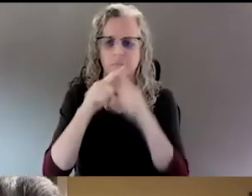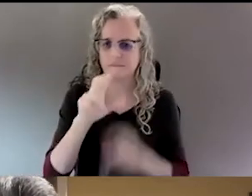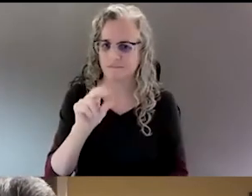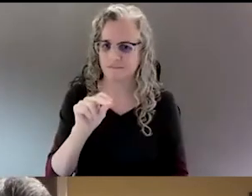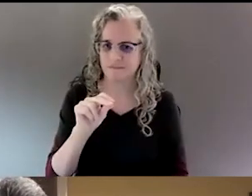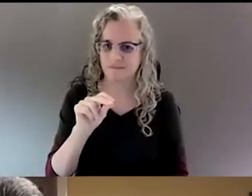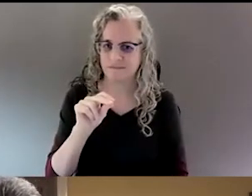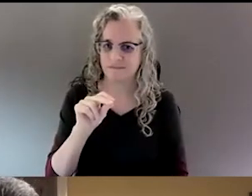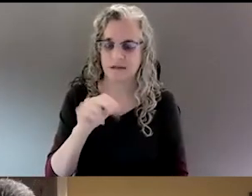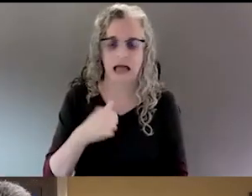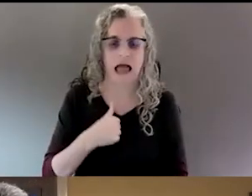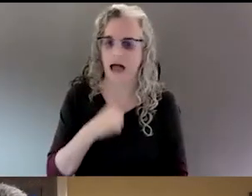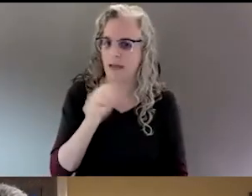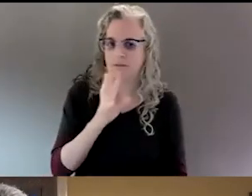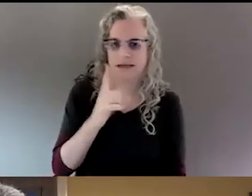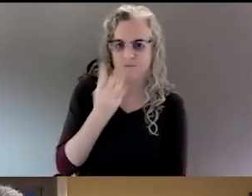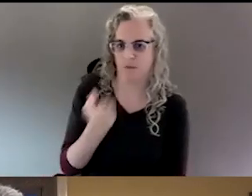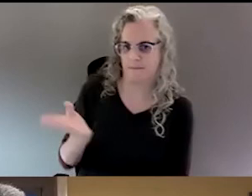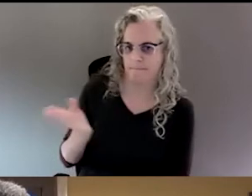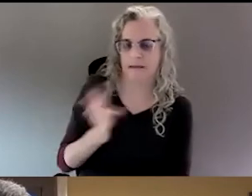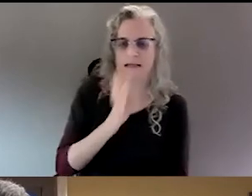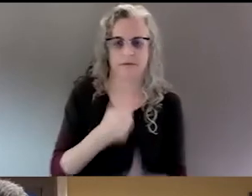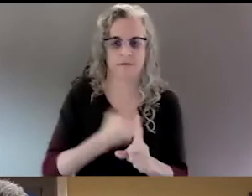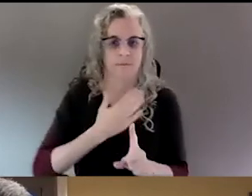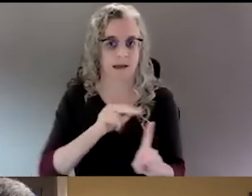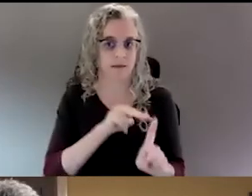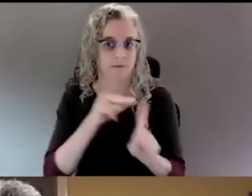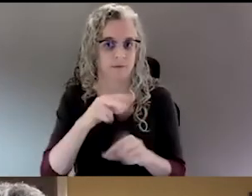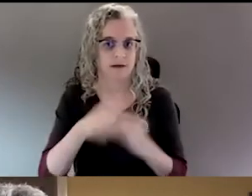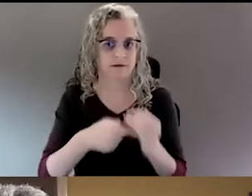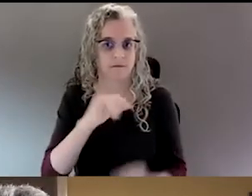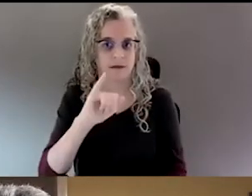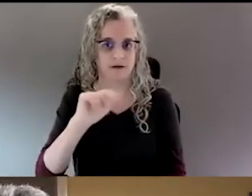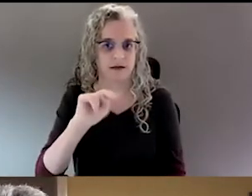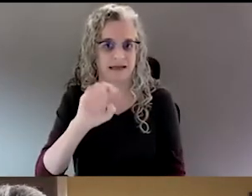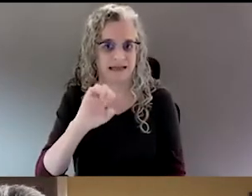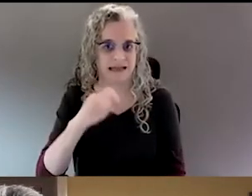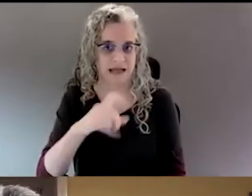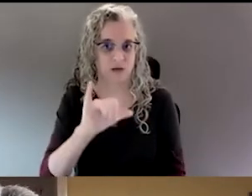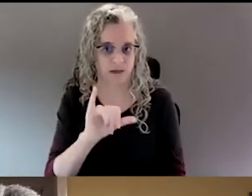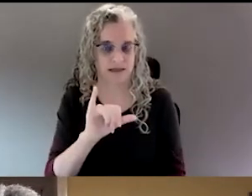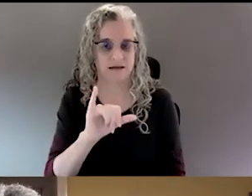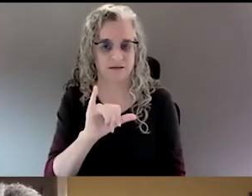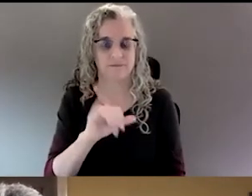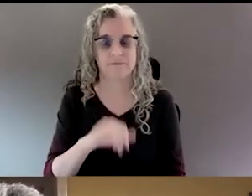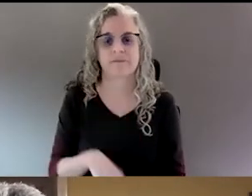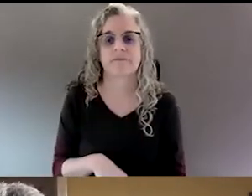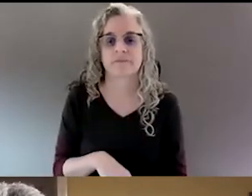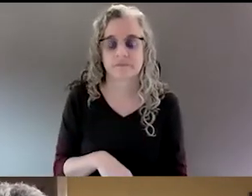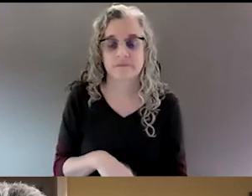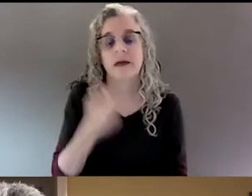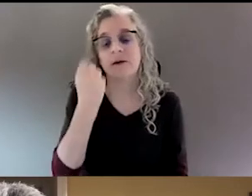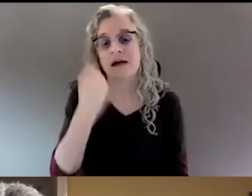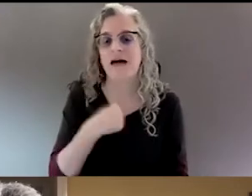own perspective around inequity. And the reason why I have one is because I've been doing this work for